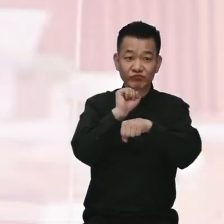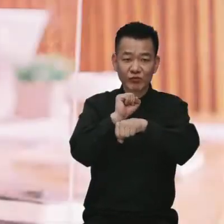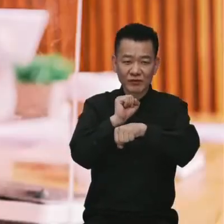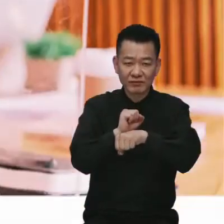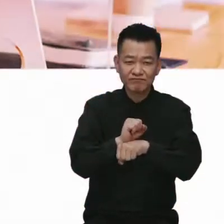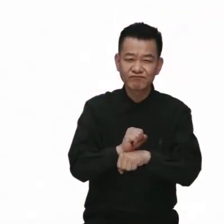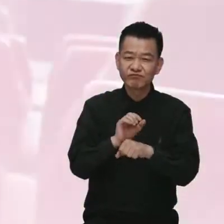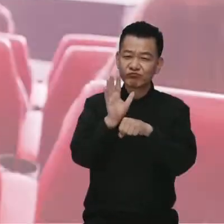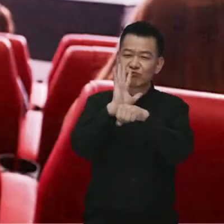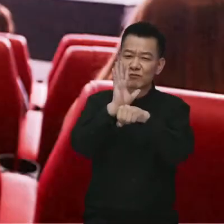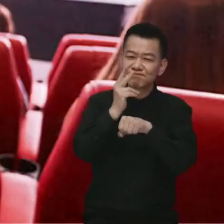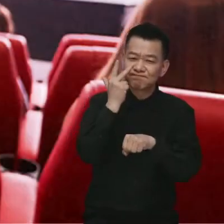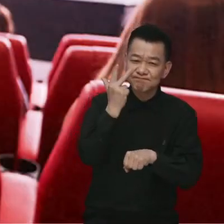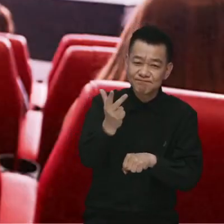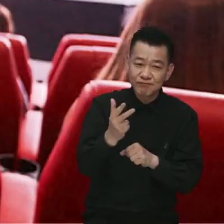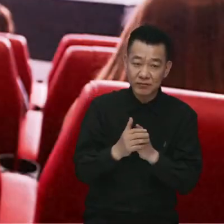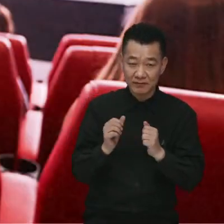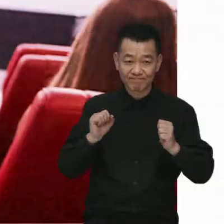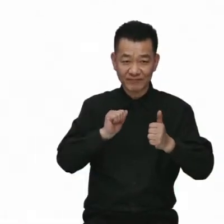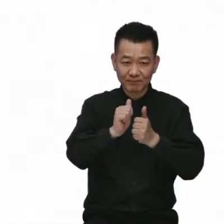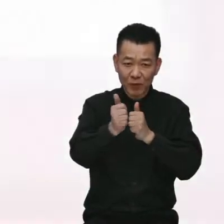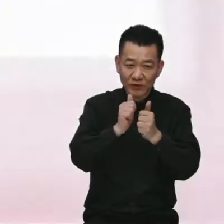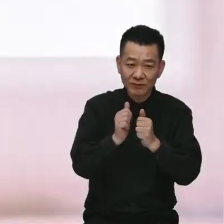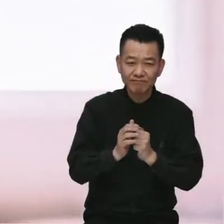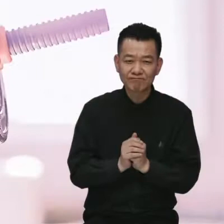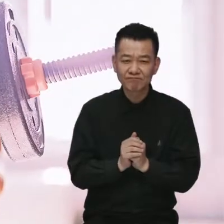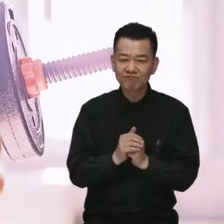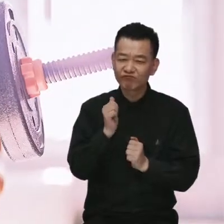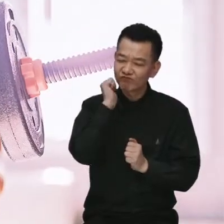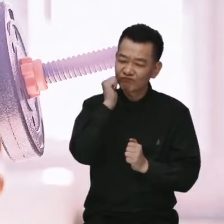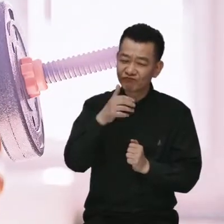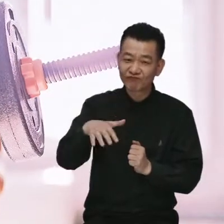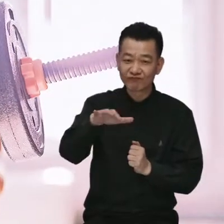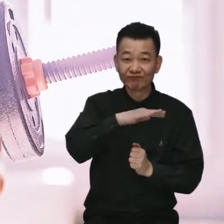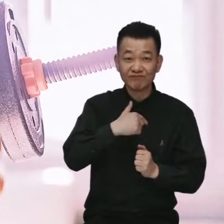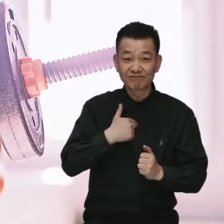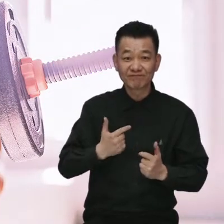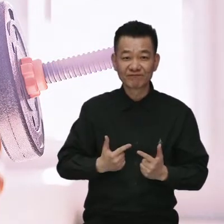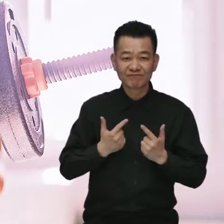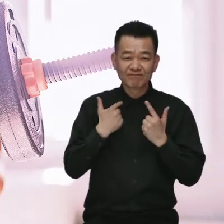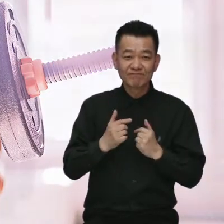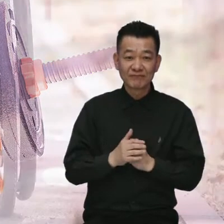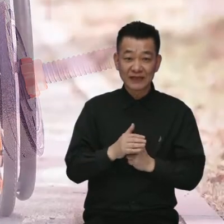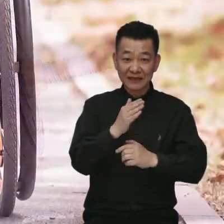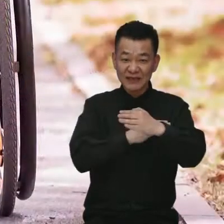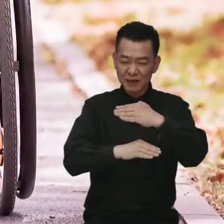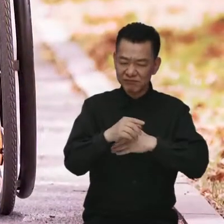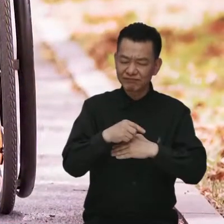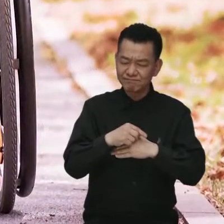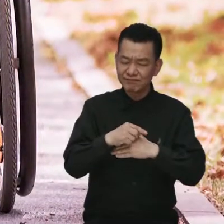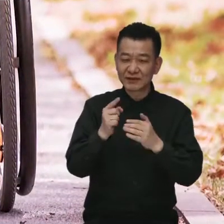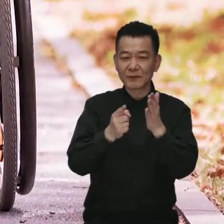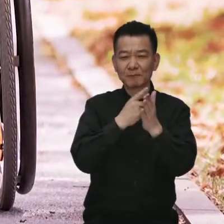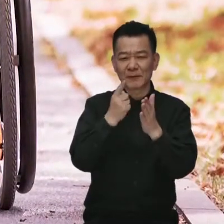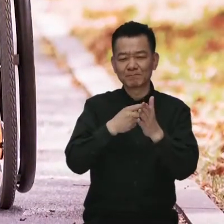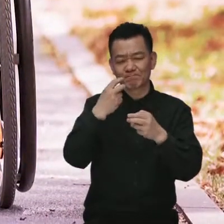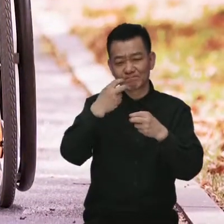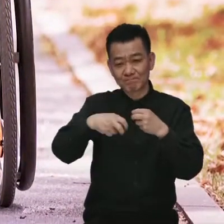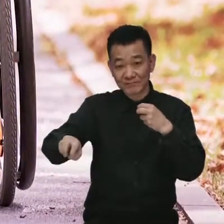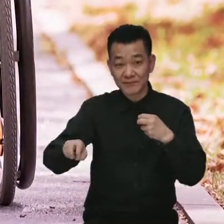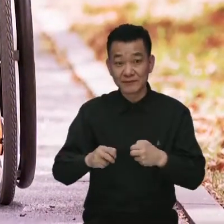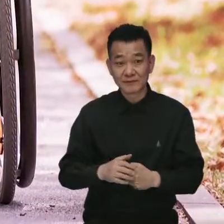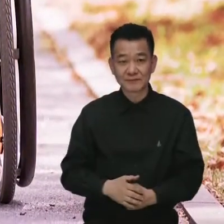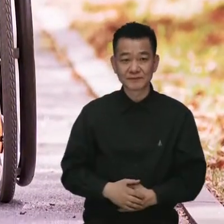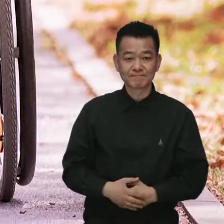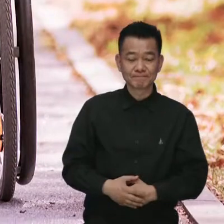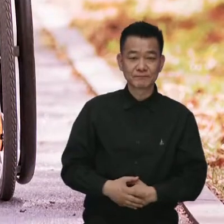study, go to work, watch movies in a theater, and work out in our daily lives, there are times when persons